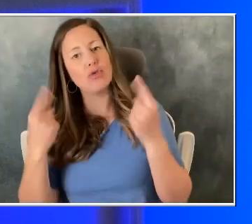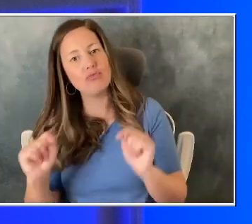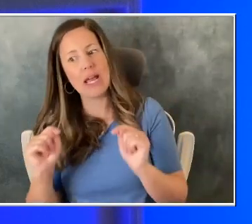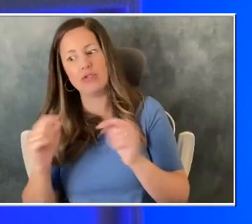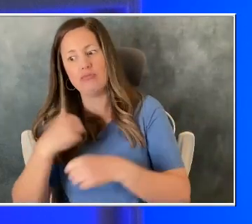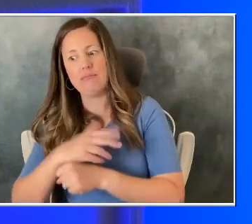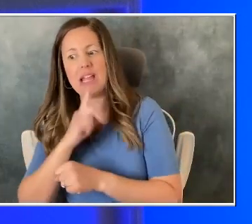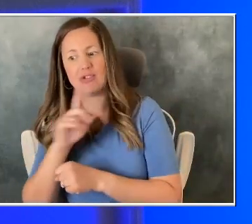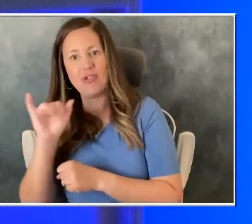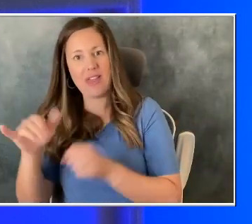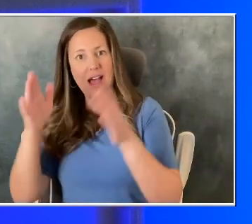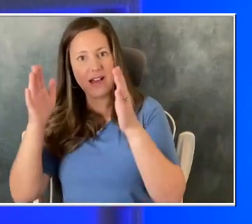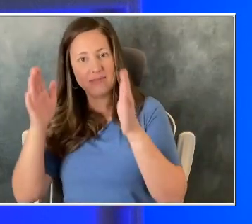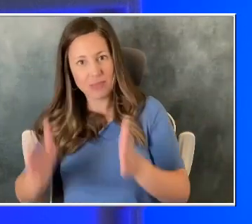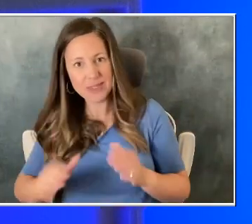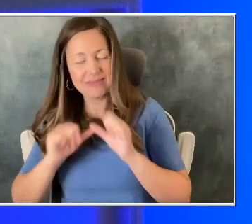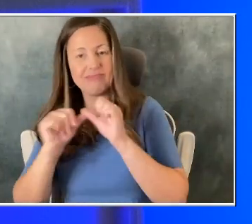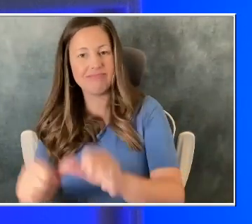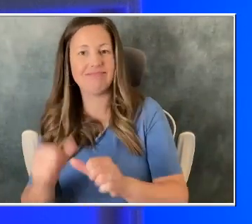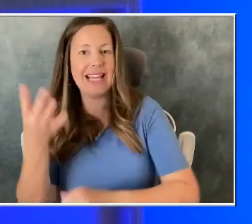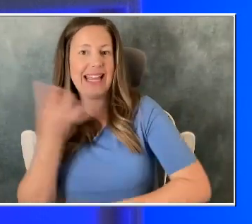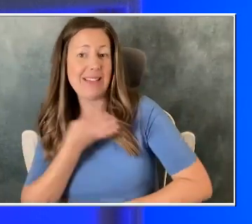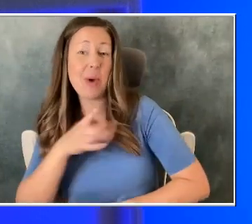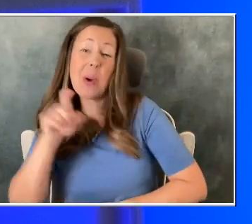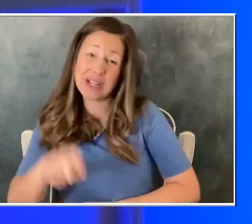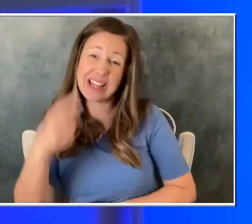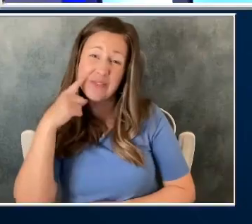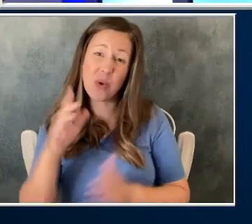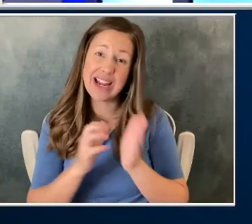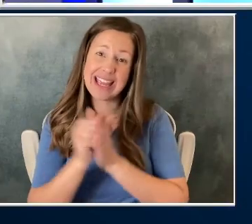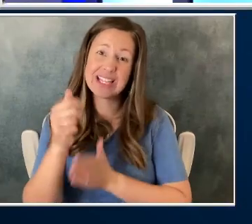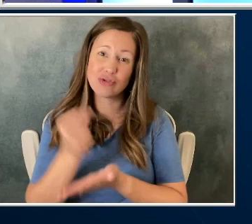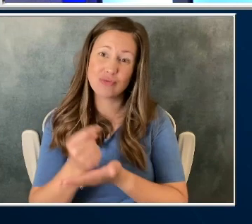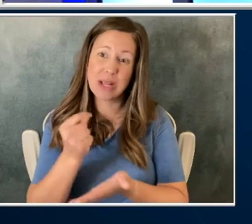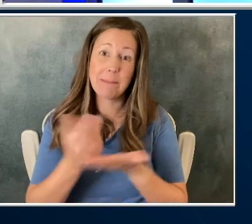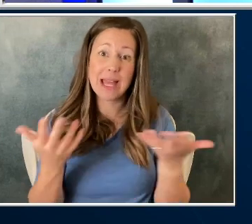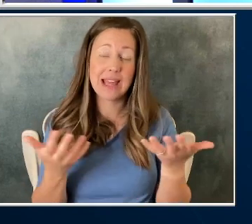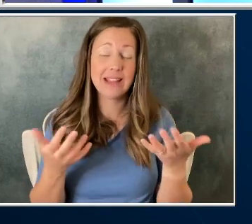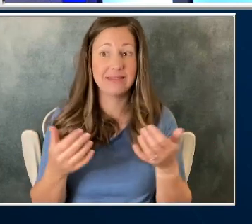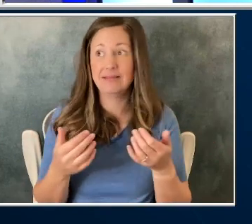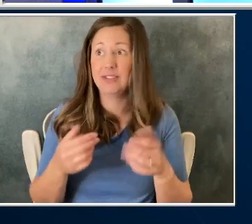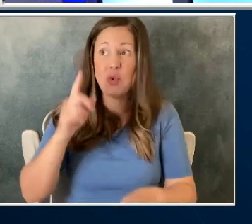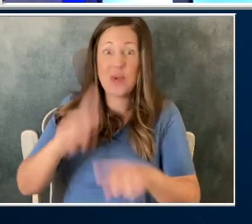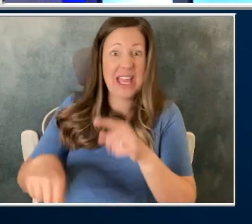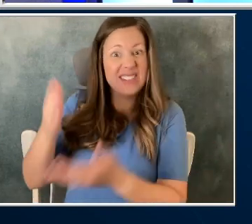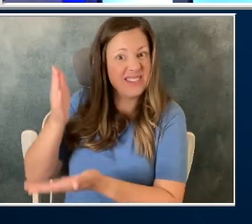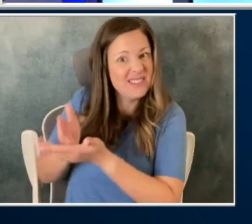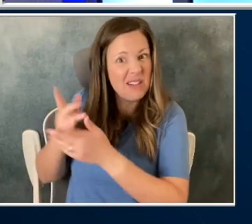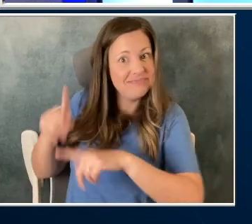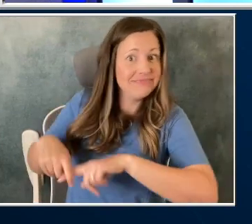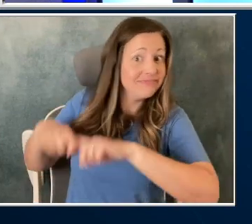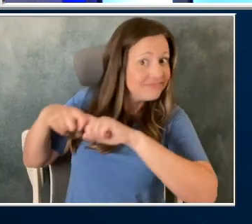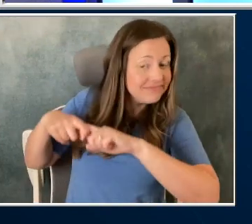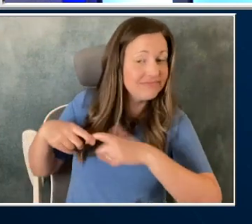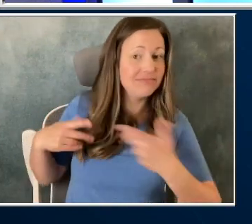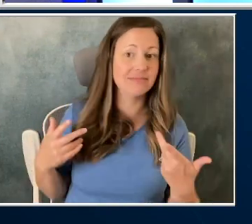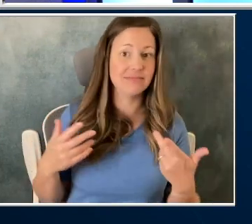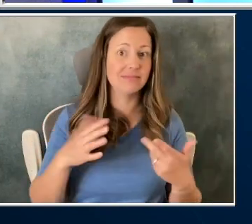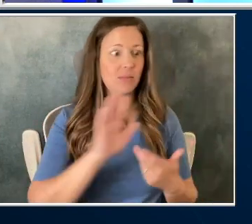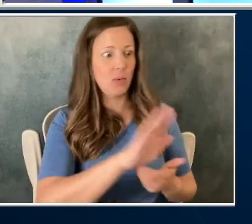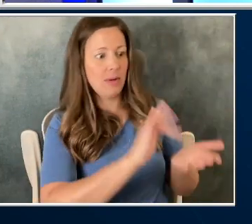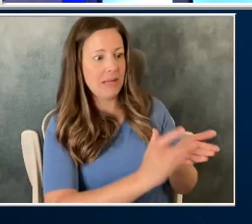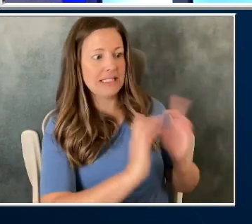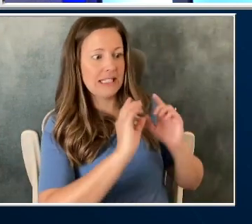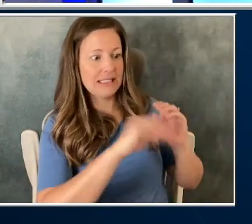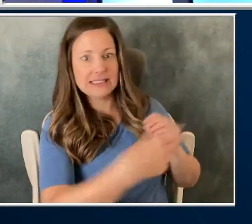their chemotherapy because they need that for the cancer treatment. Yeah, and you don't want to turn that off by one of the medications you give, and then at the same time, and so